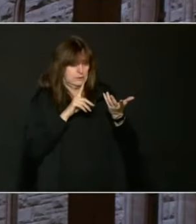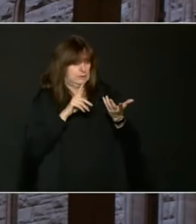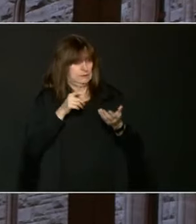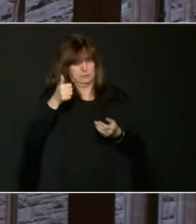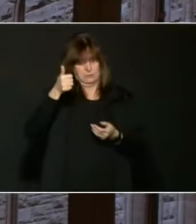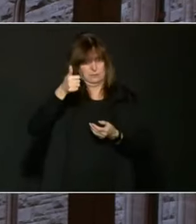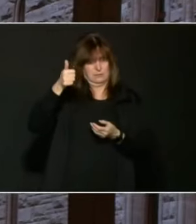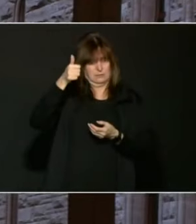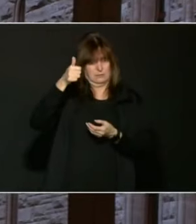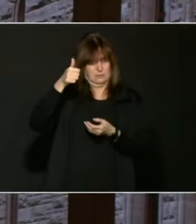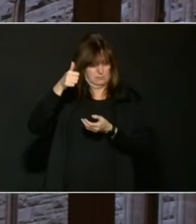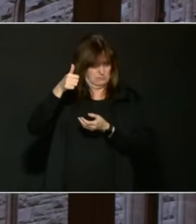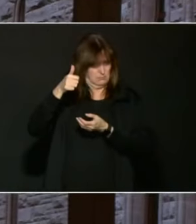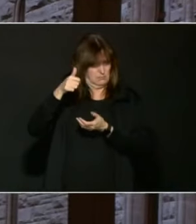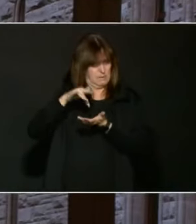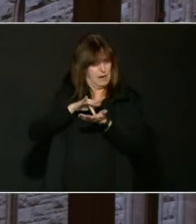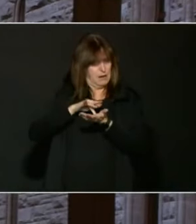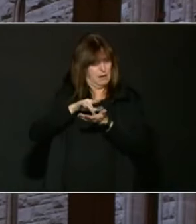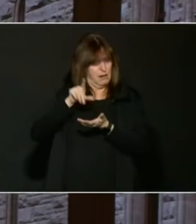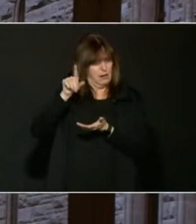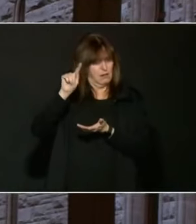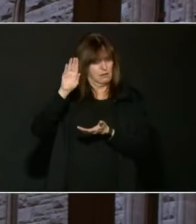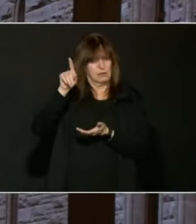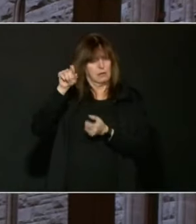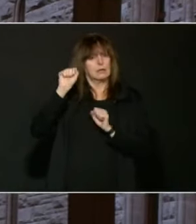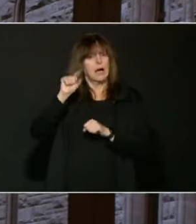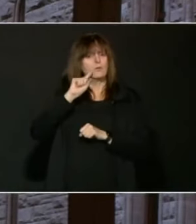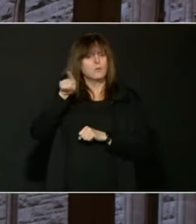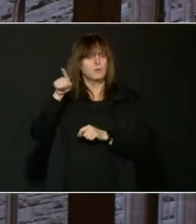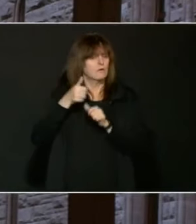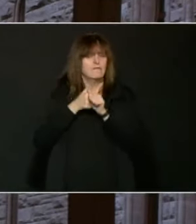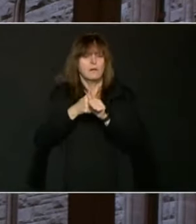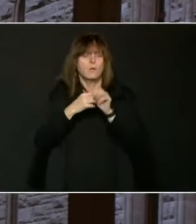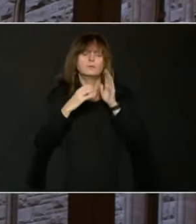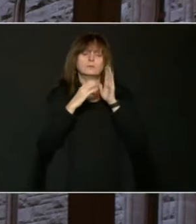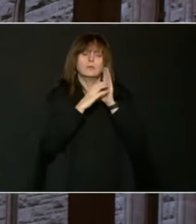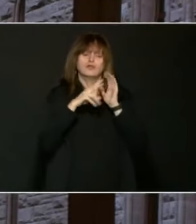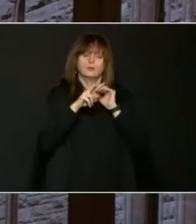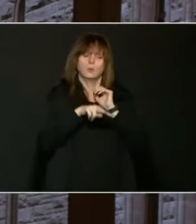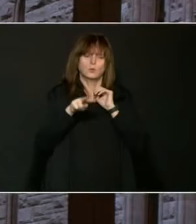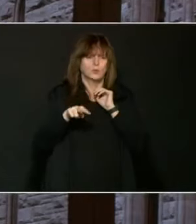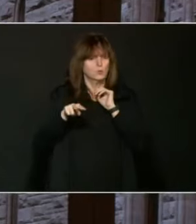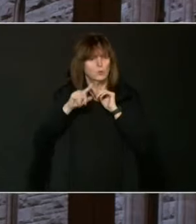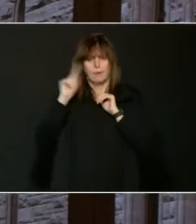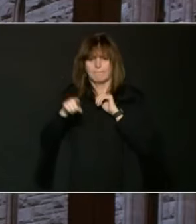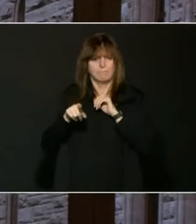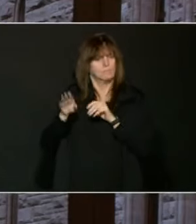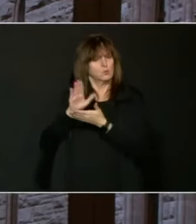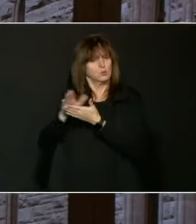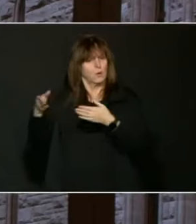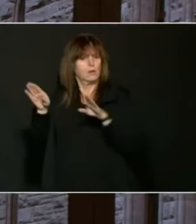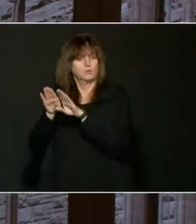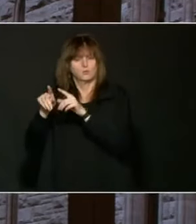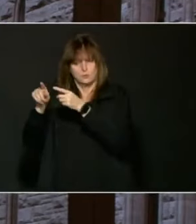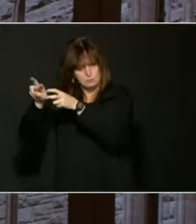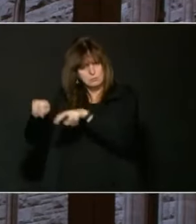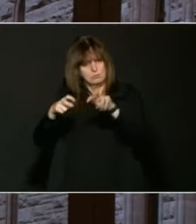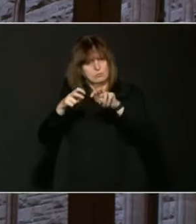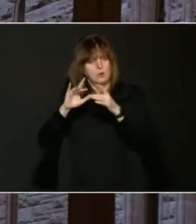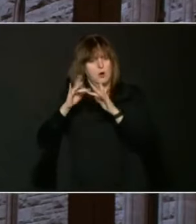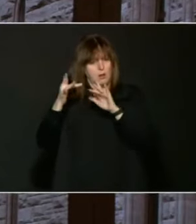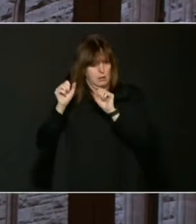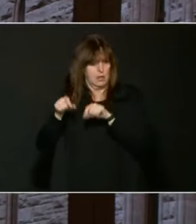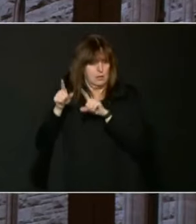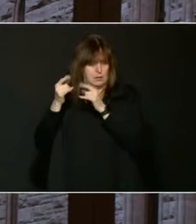out a Section 22 to ask the schools to switch to virtual. I know this is being considered. There have been communications also with the Boards